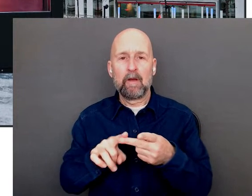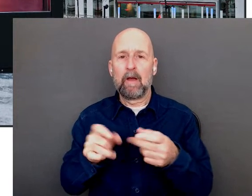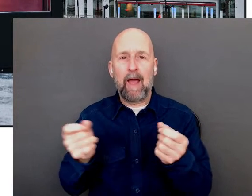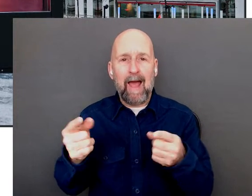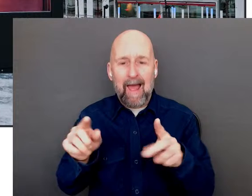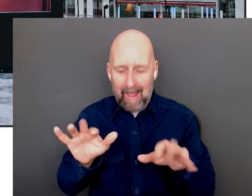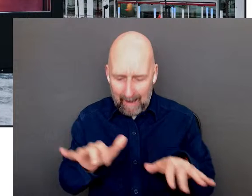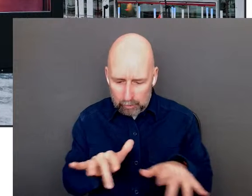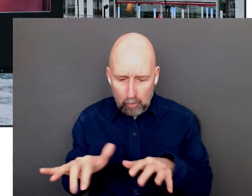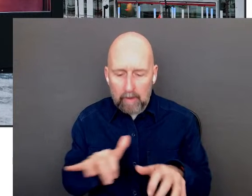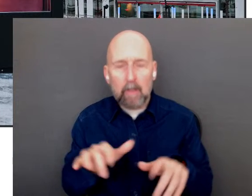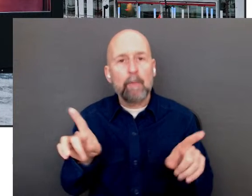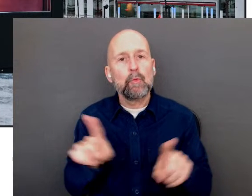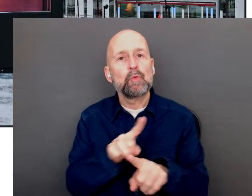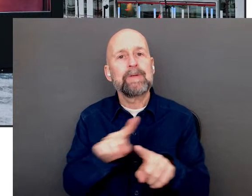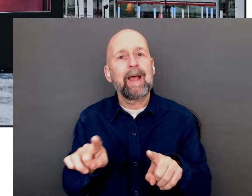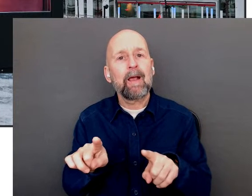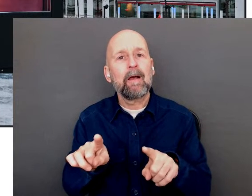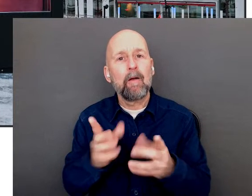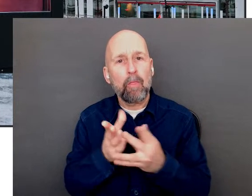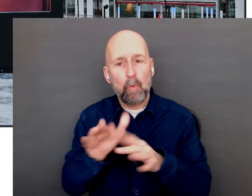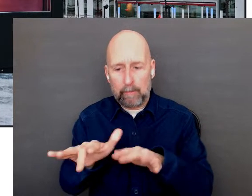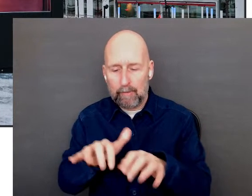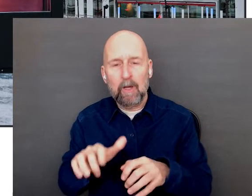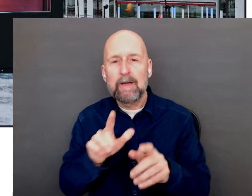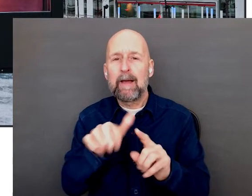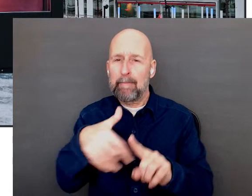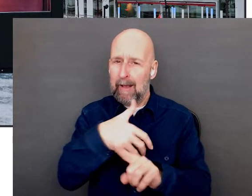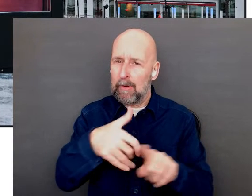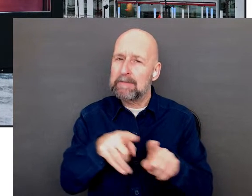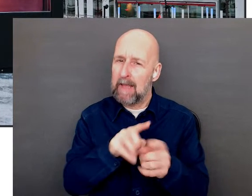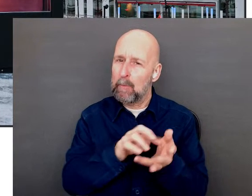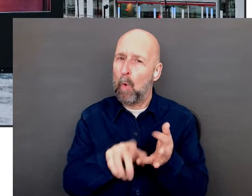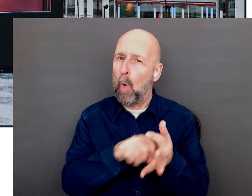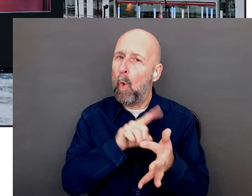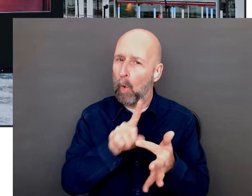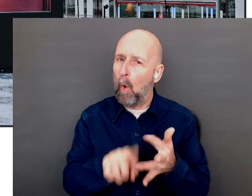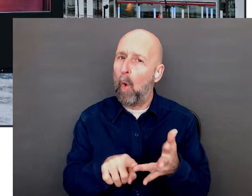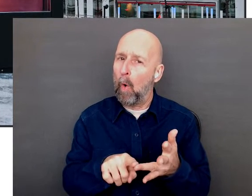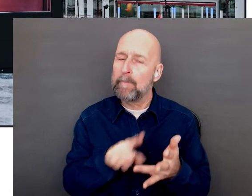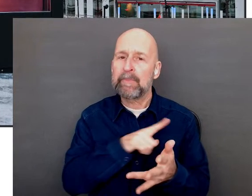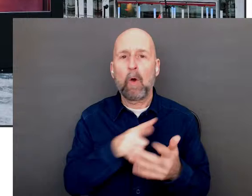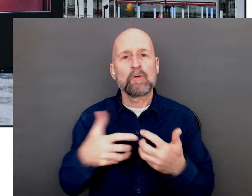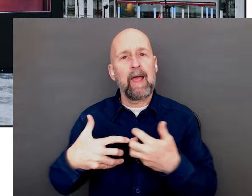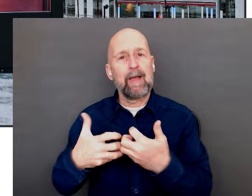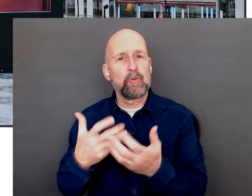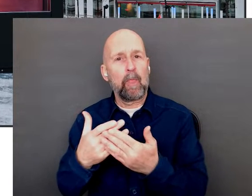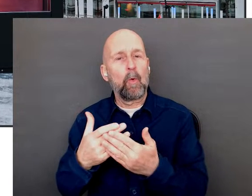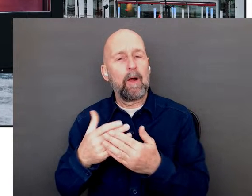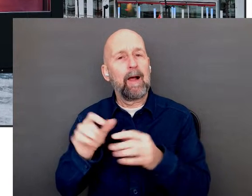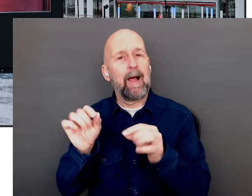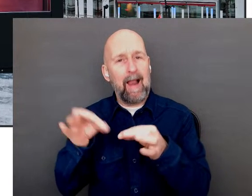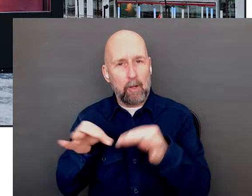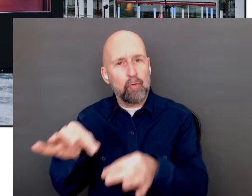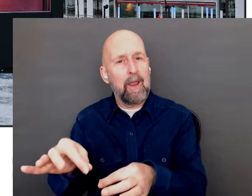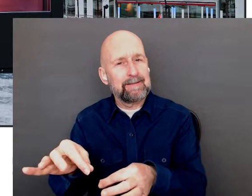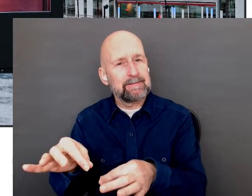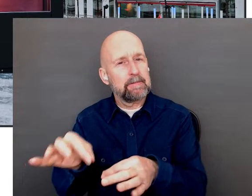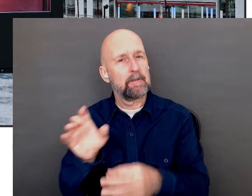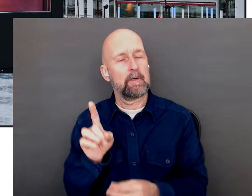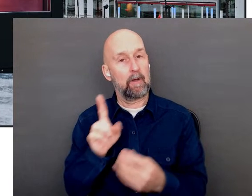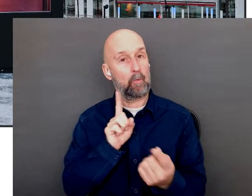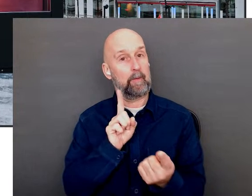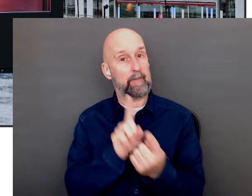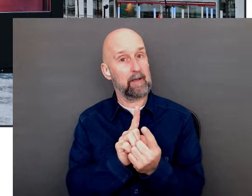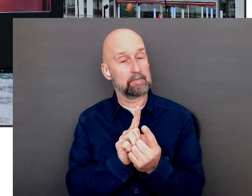yeah, similar background to Hugo. Also did some engineering in electronics, and we met at